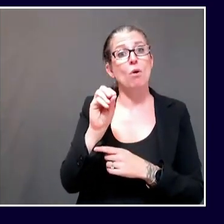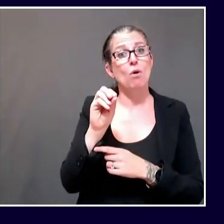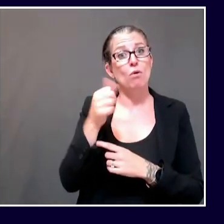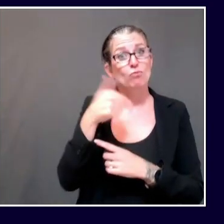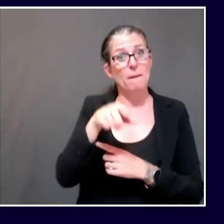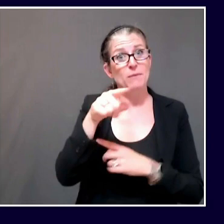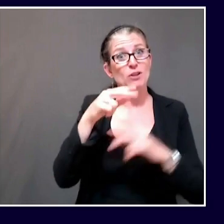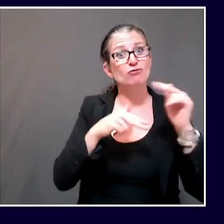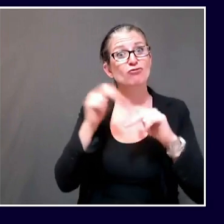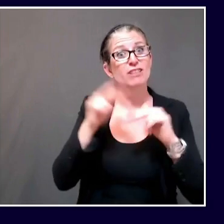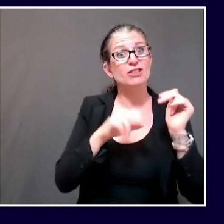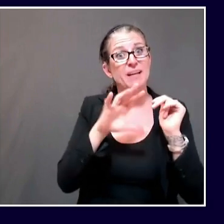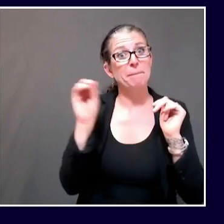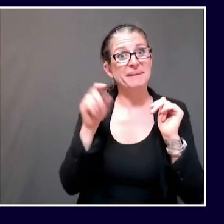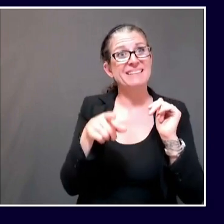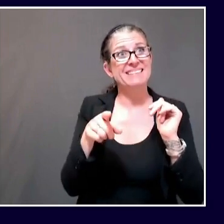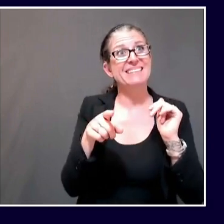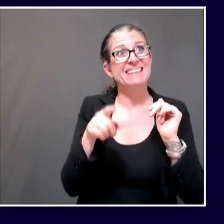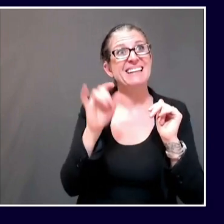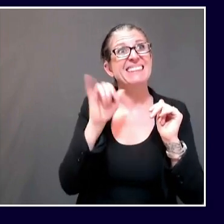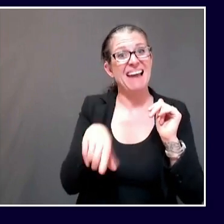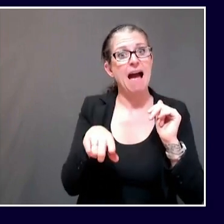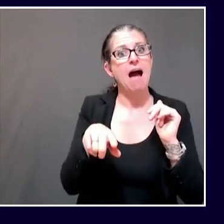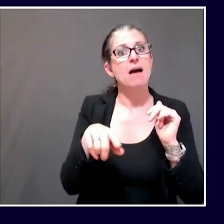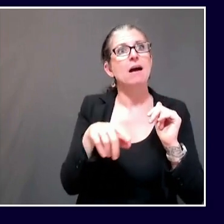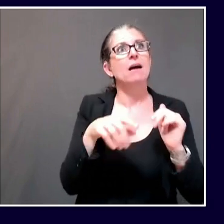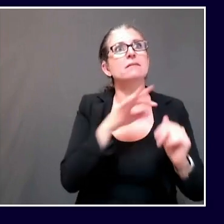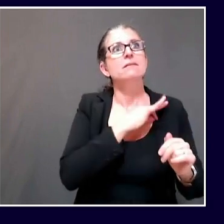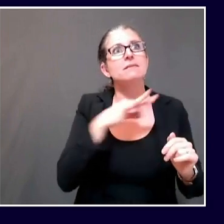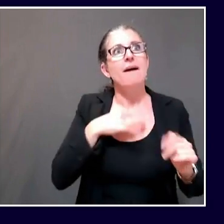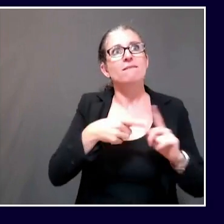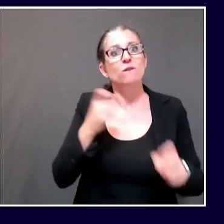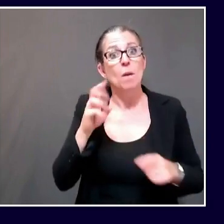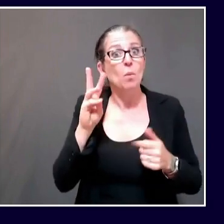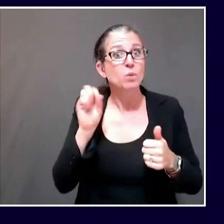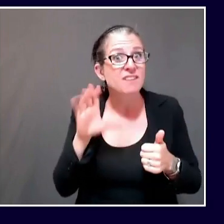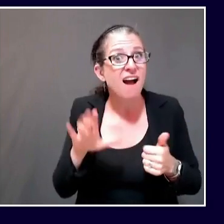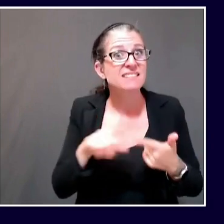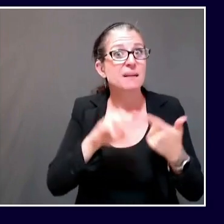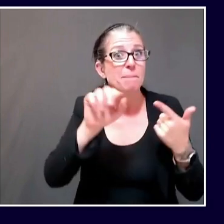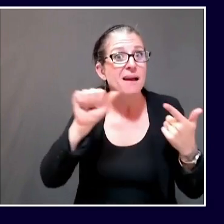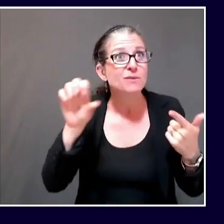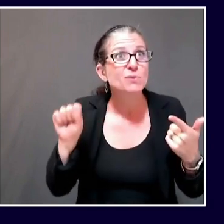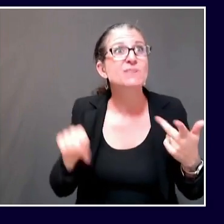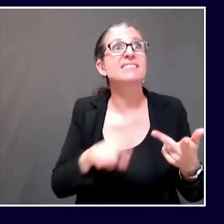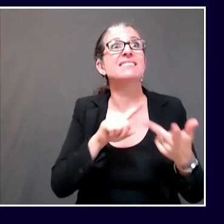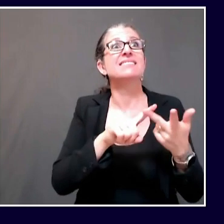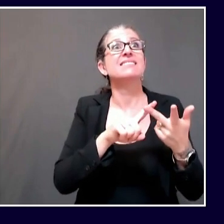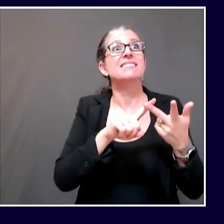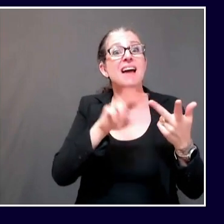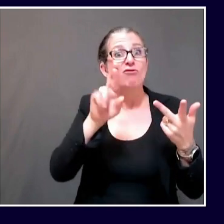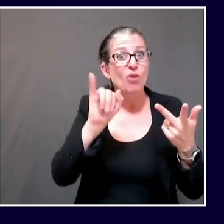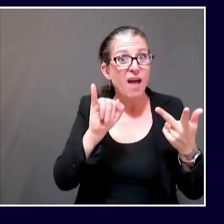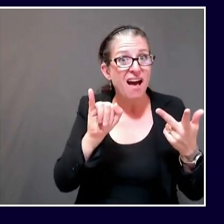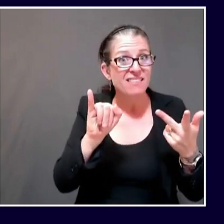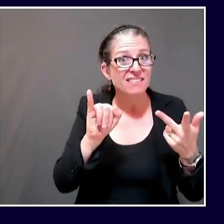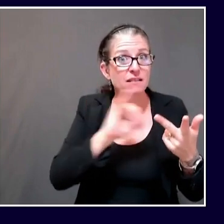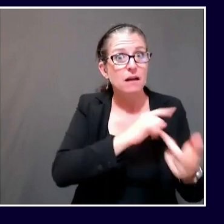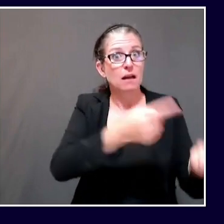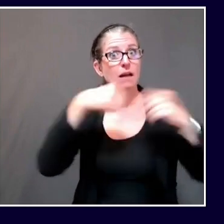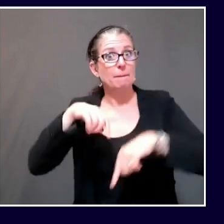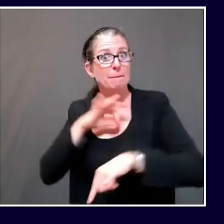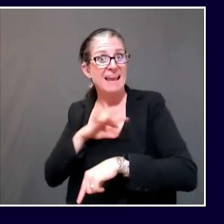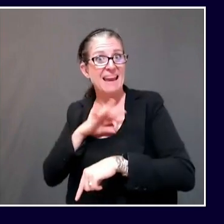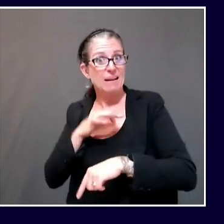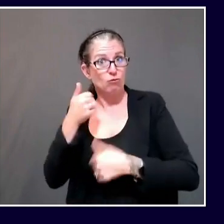Massachusetts, Wisconsin, West Virginia, and Rhode Island to collaborate to figure out what was going on there. And I just might add that on